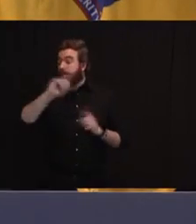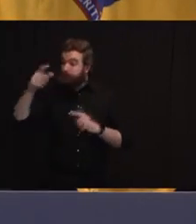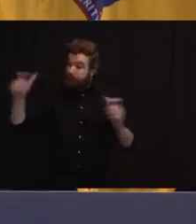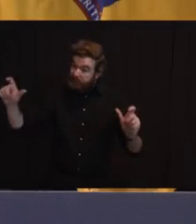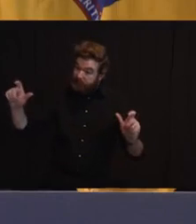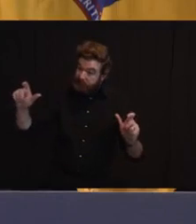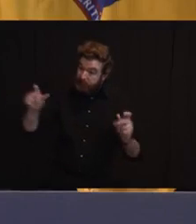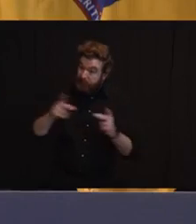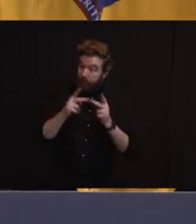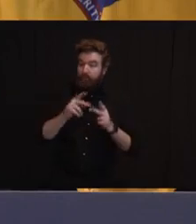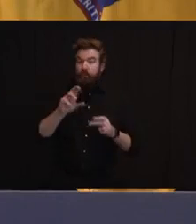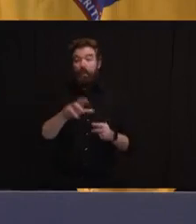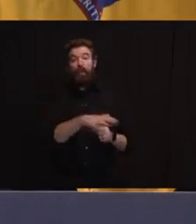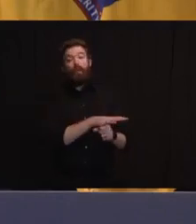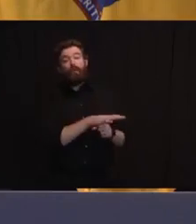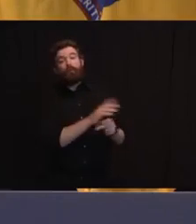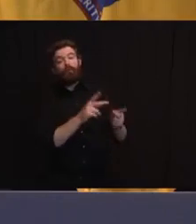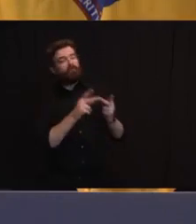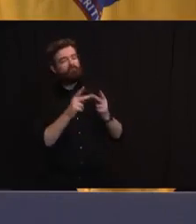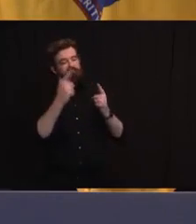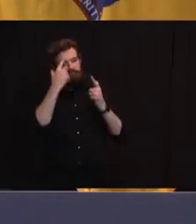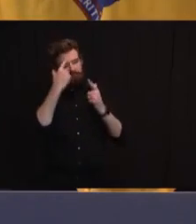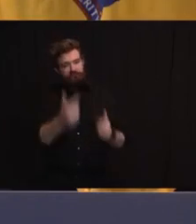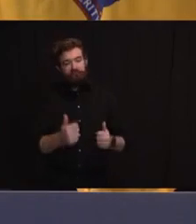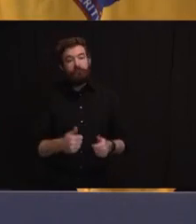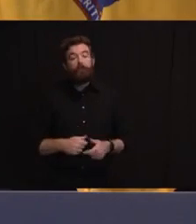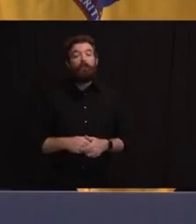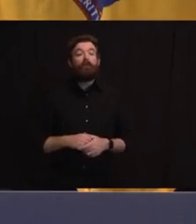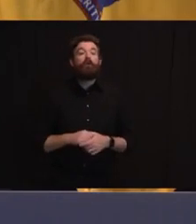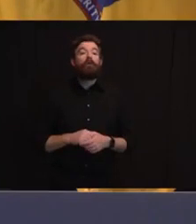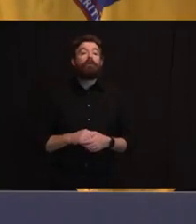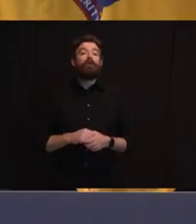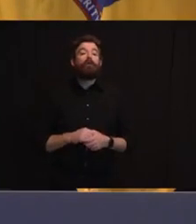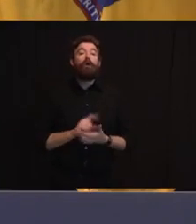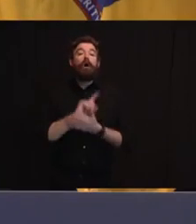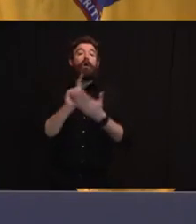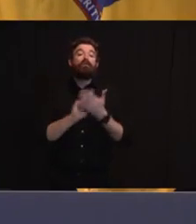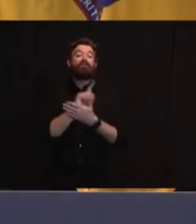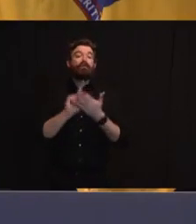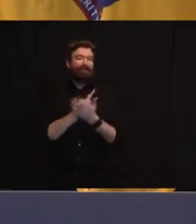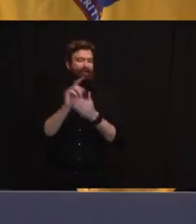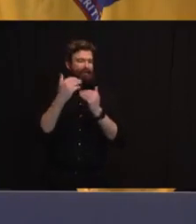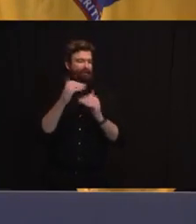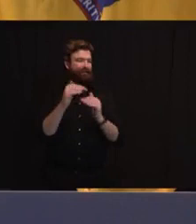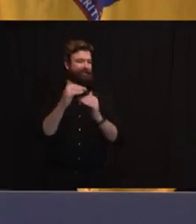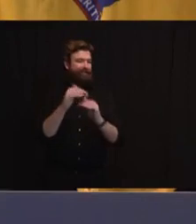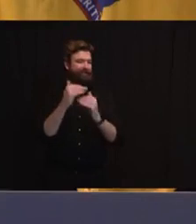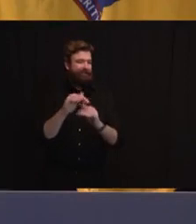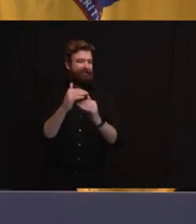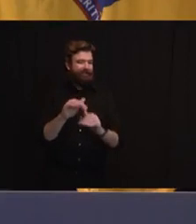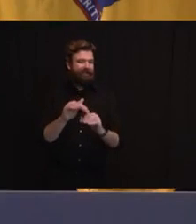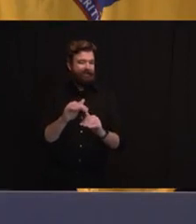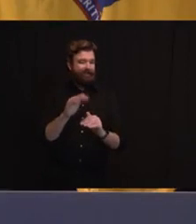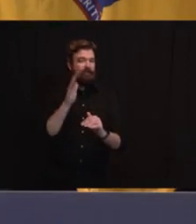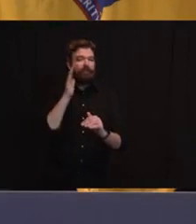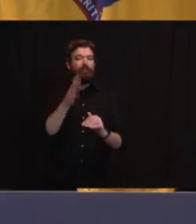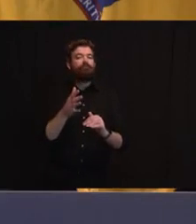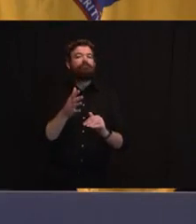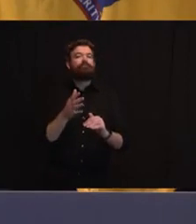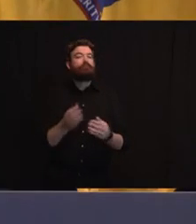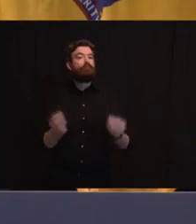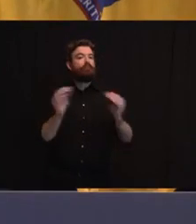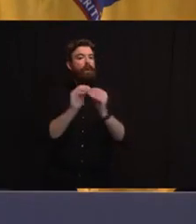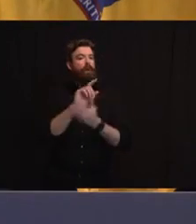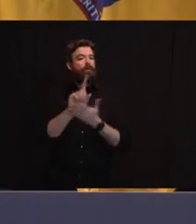open for more hours. Chances are it's going to have more scale of doses over time. It's an option for you. It's not